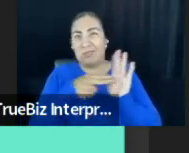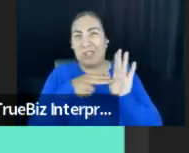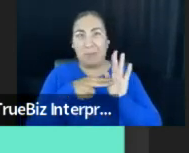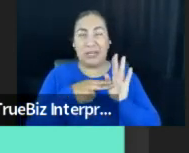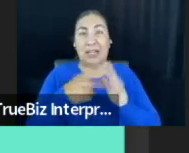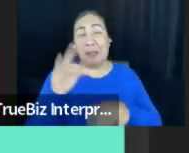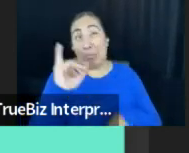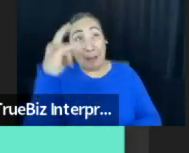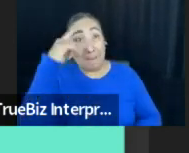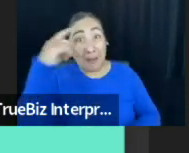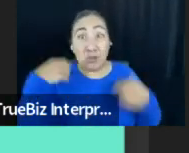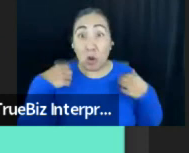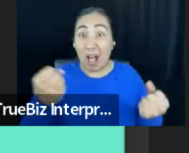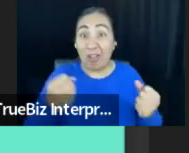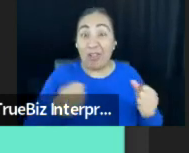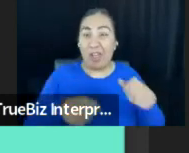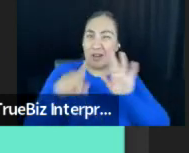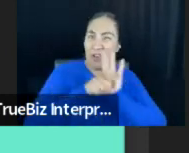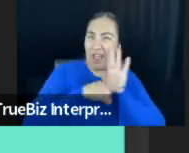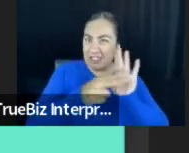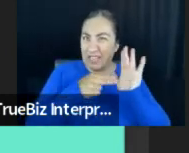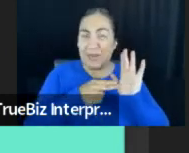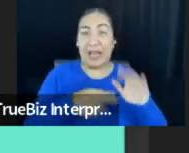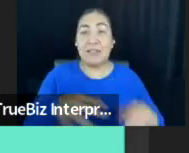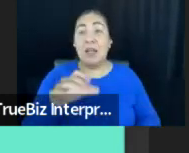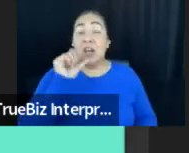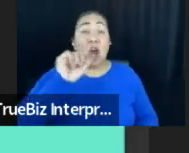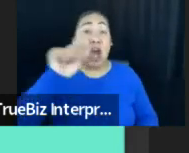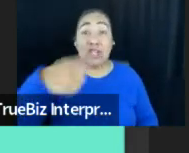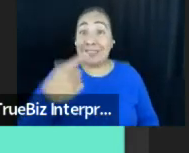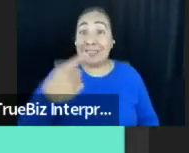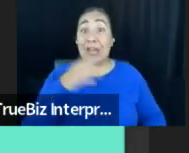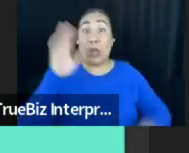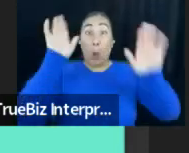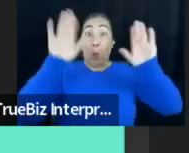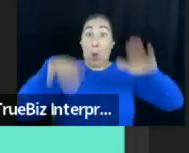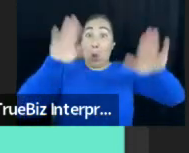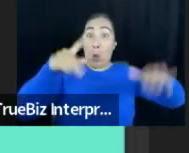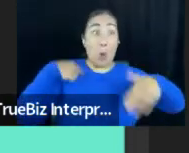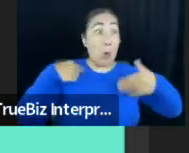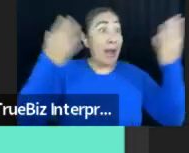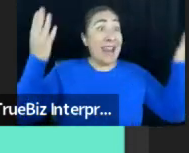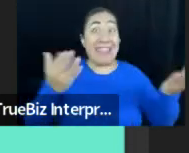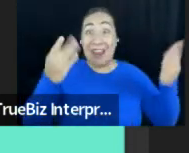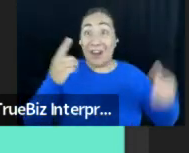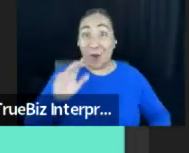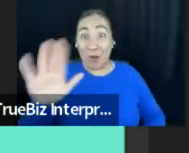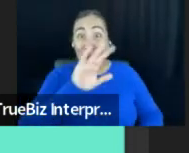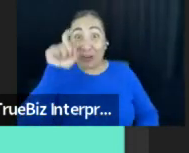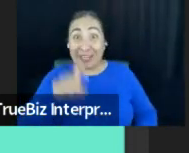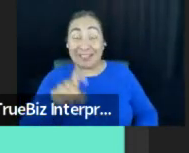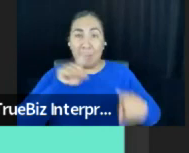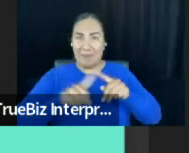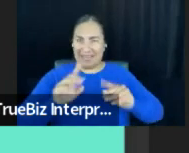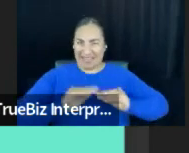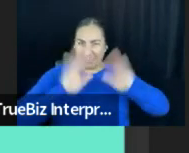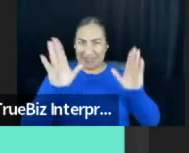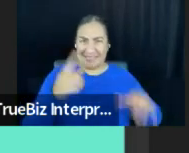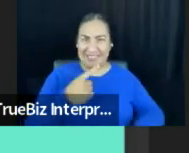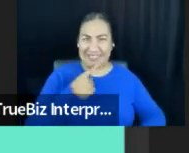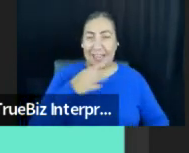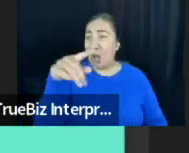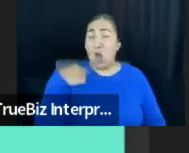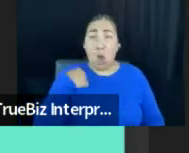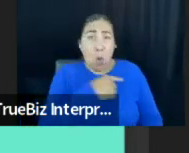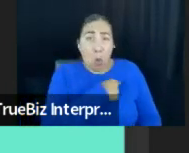finding that explicit, not just saying, we're here for your needs, but explicitly saying, we have mental